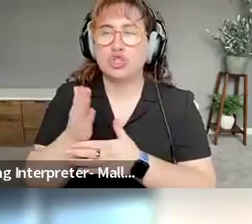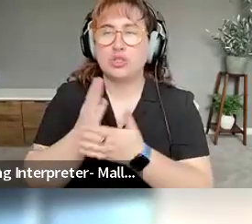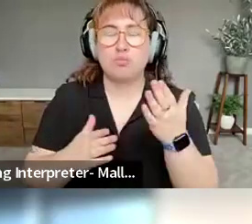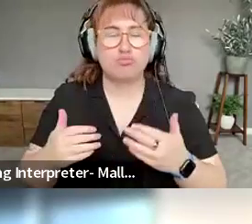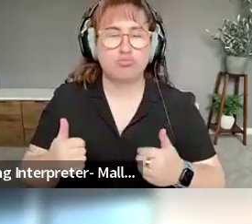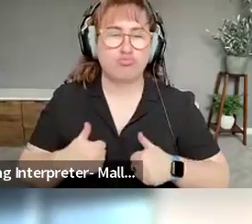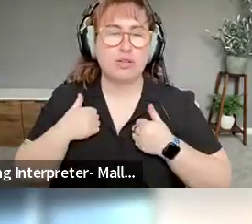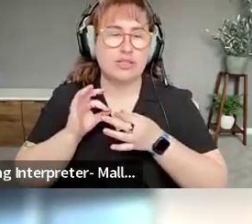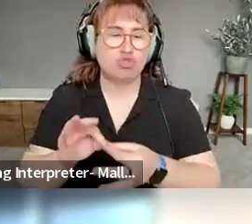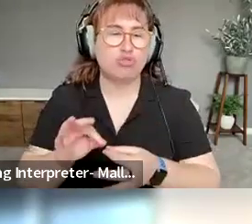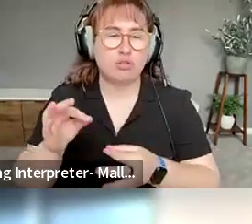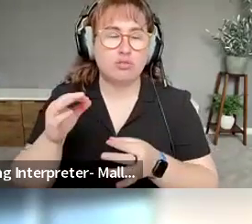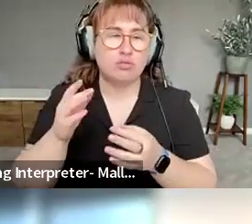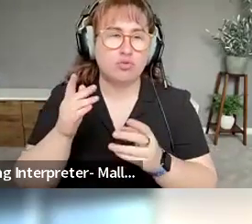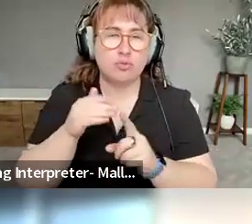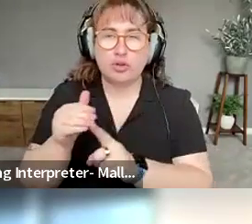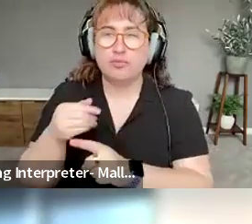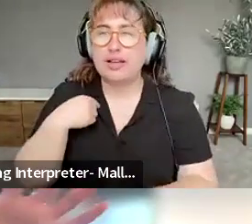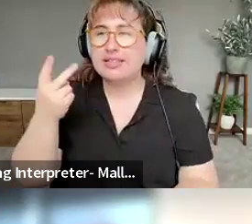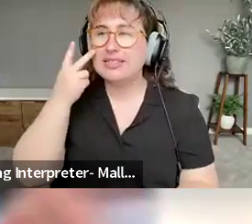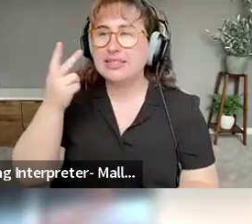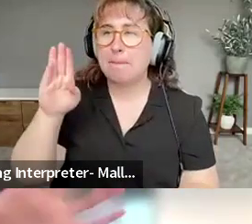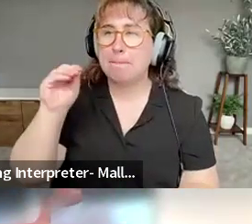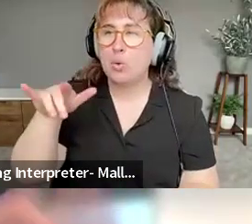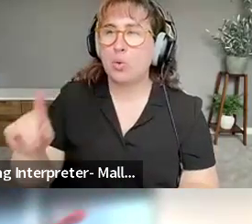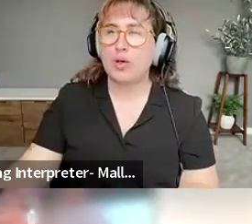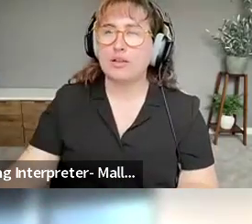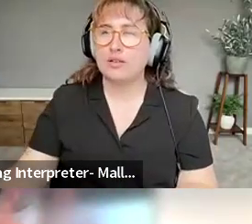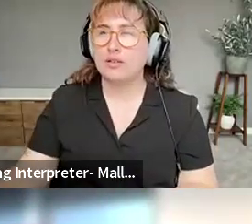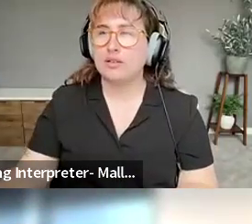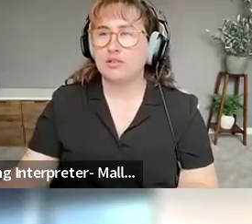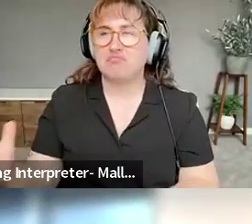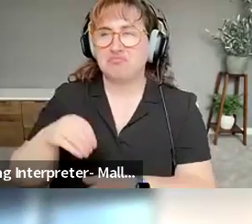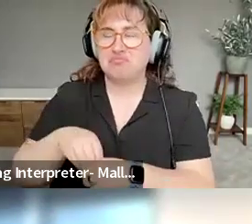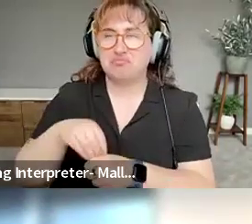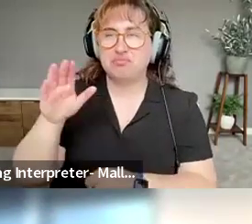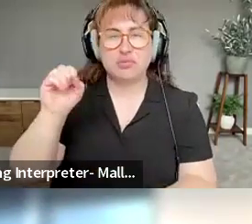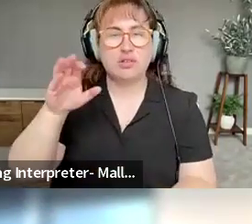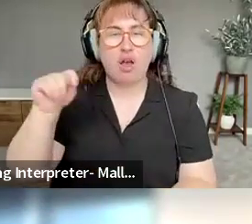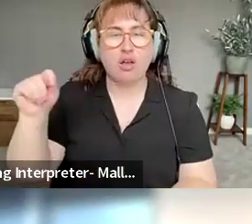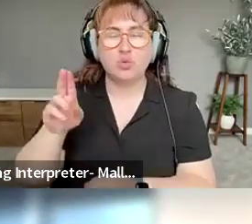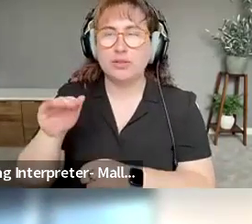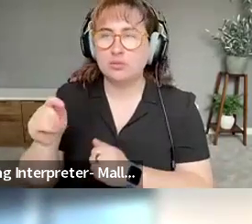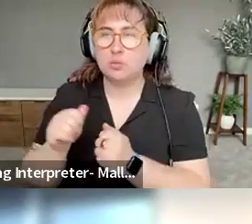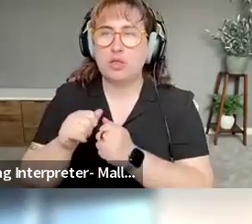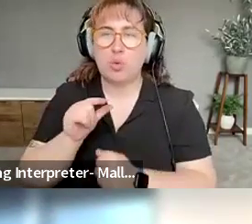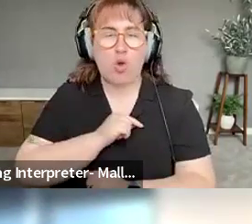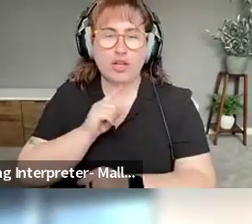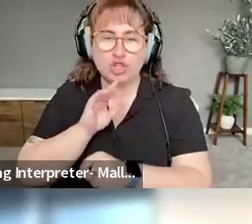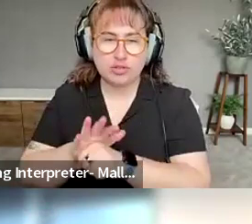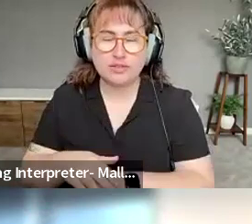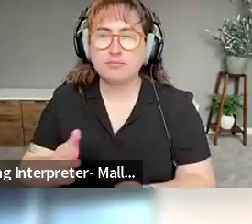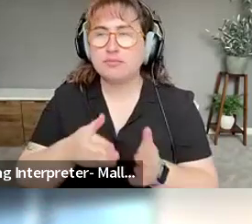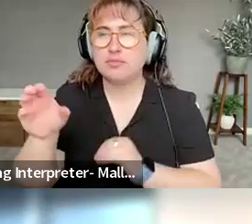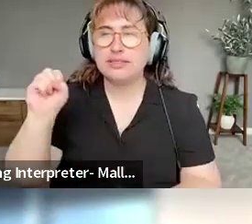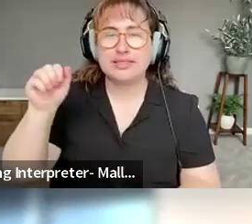reminders with you guys. I also see Boyd. Good morning, Boyd. He is part of Scott's unit on our quality assurance team. And Miss Sammy